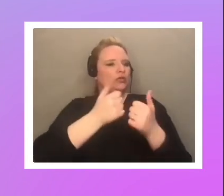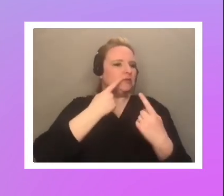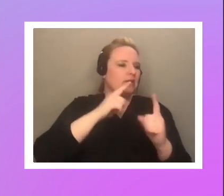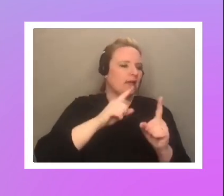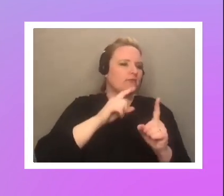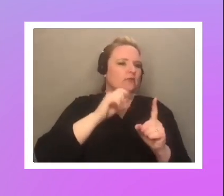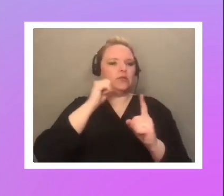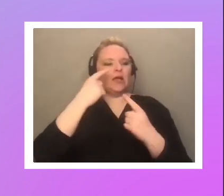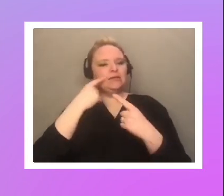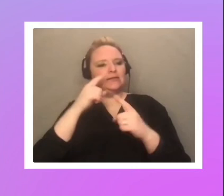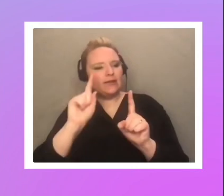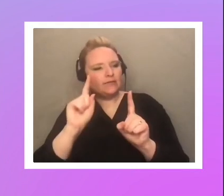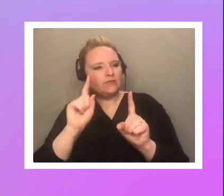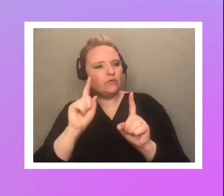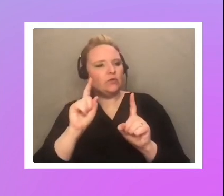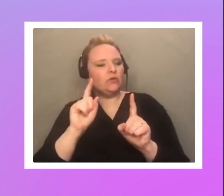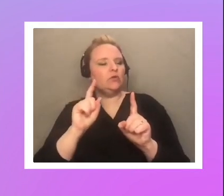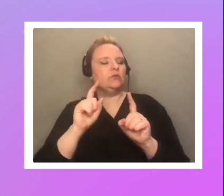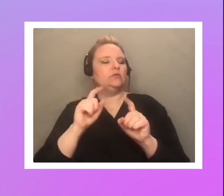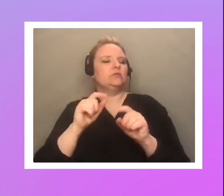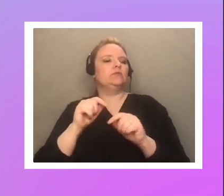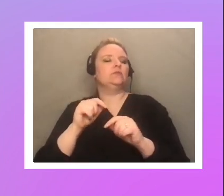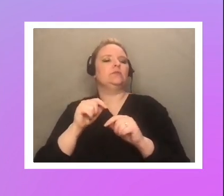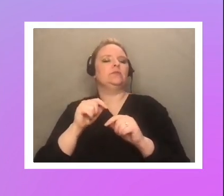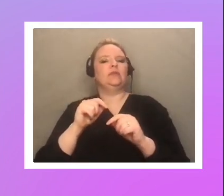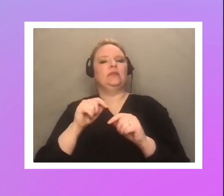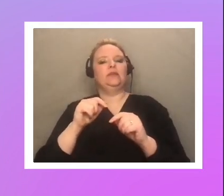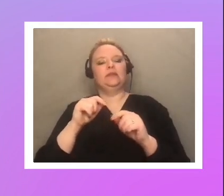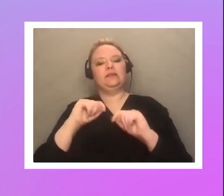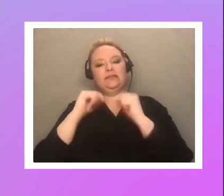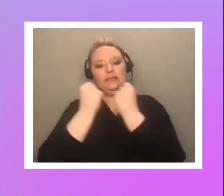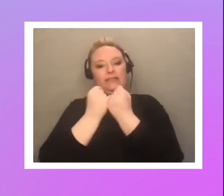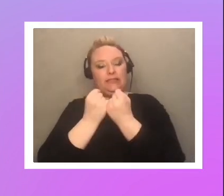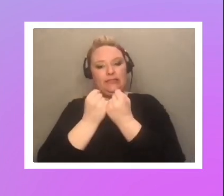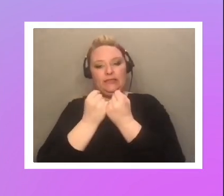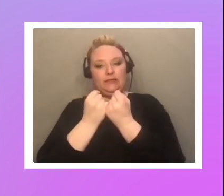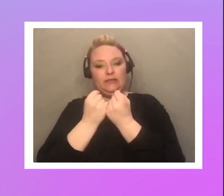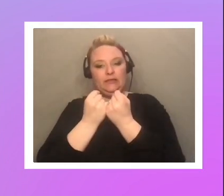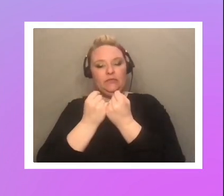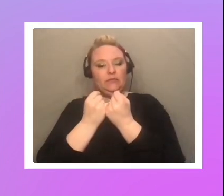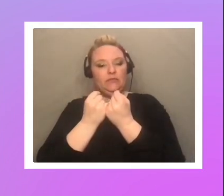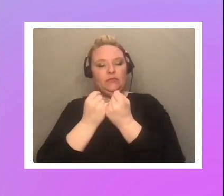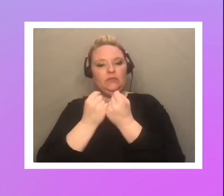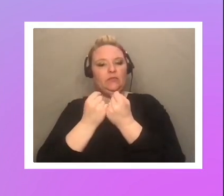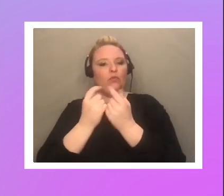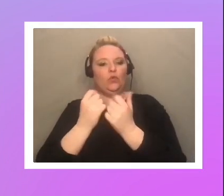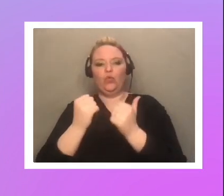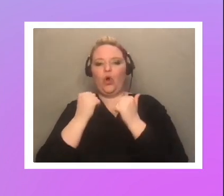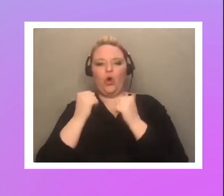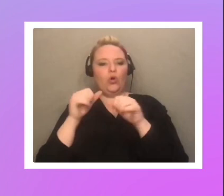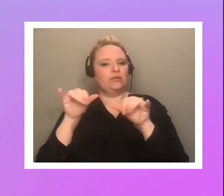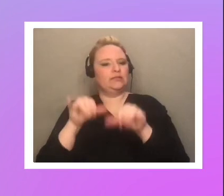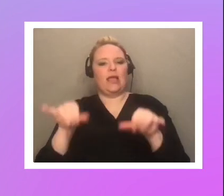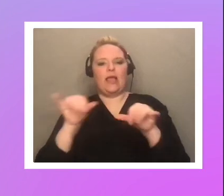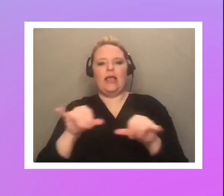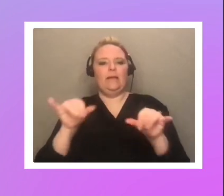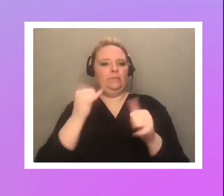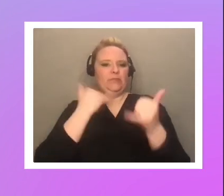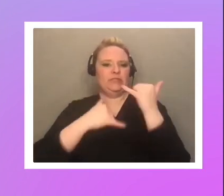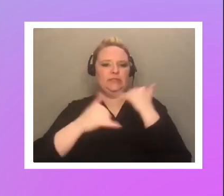the past. And this will stop your team from making the same